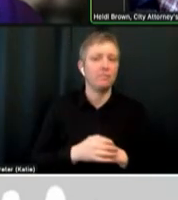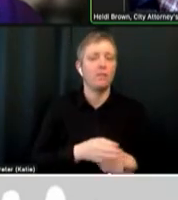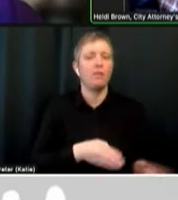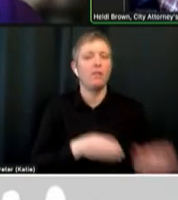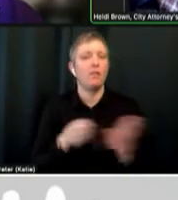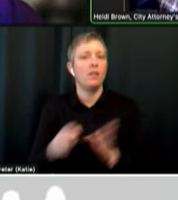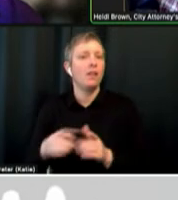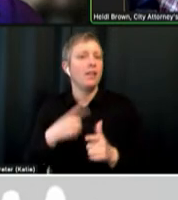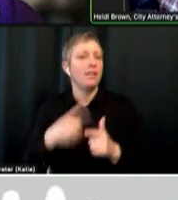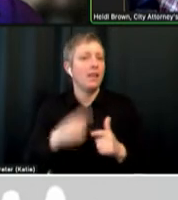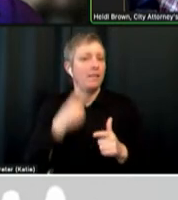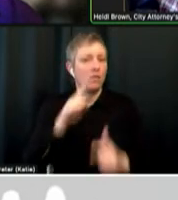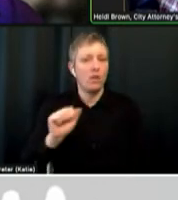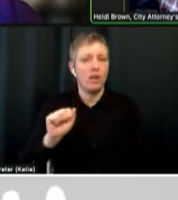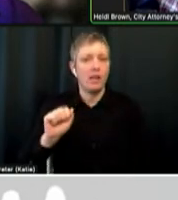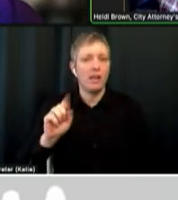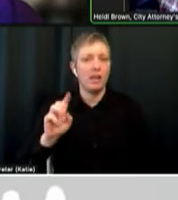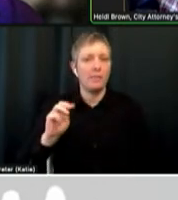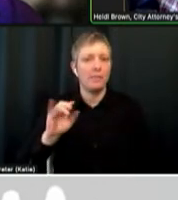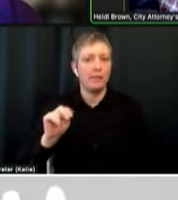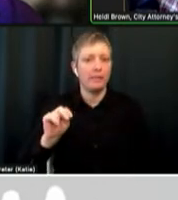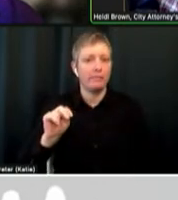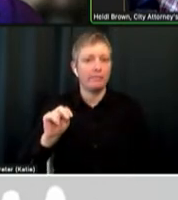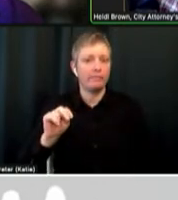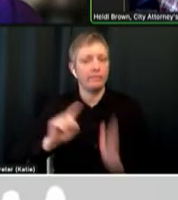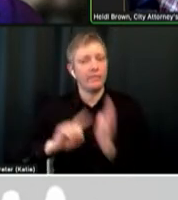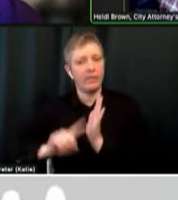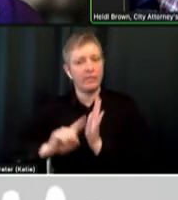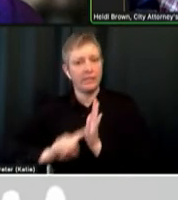investigations that officers